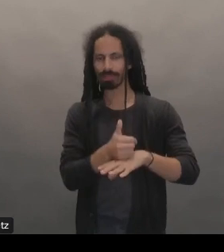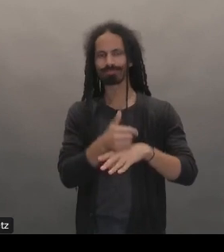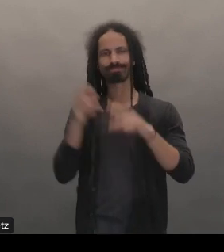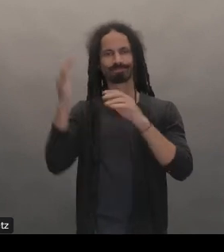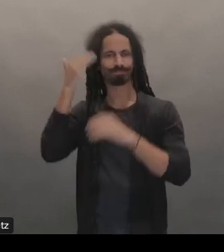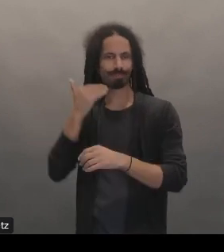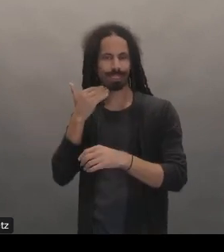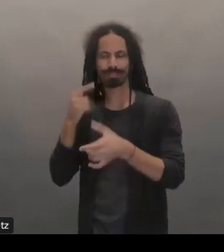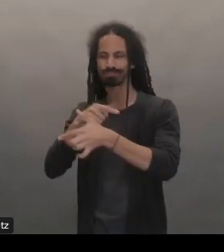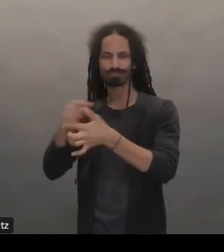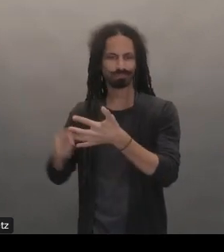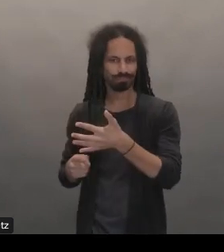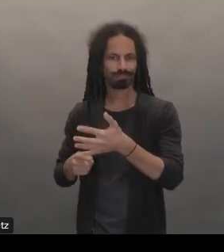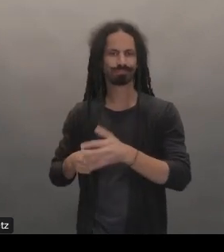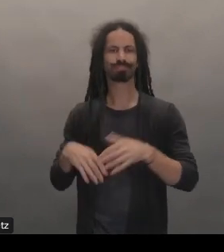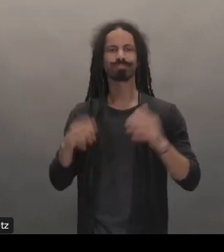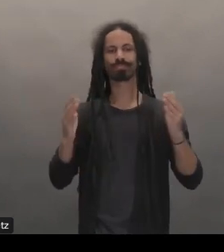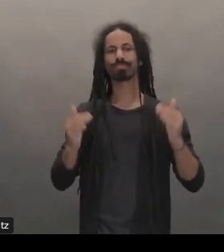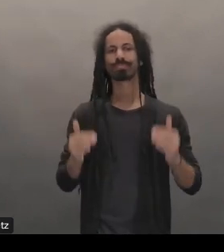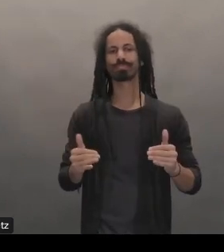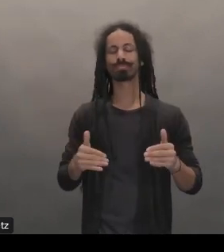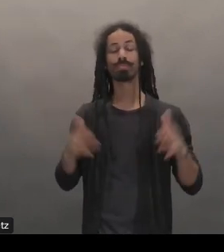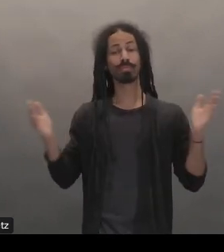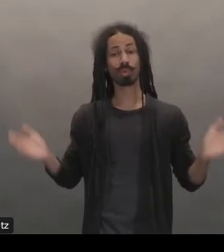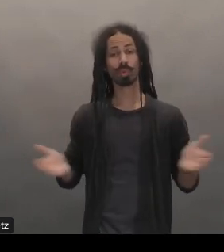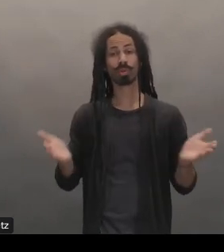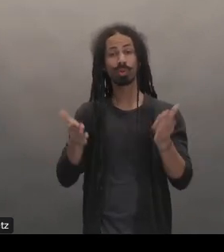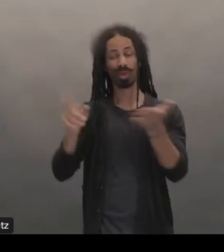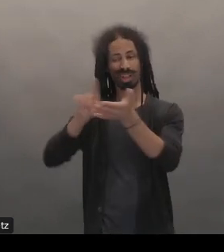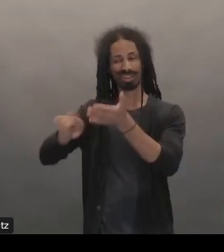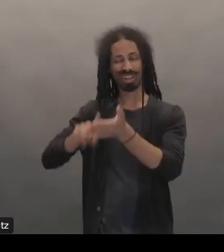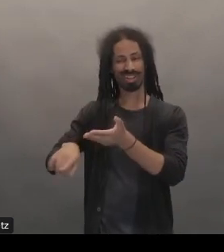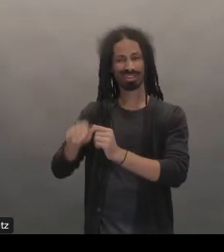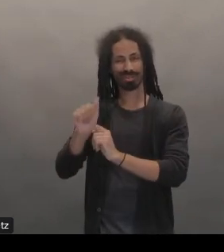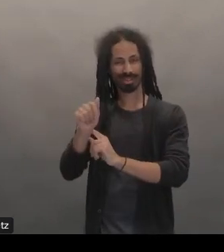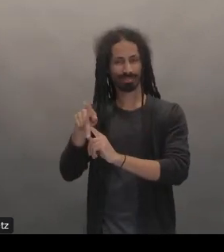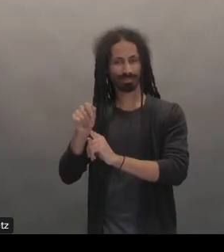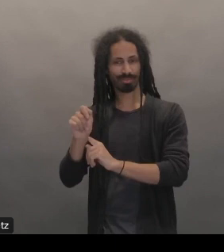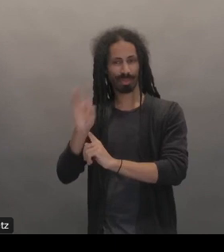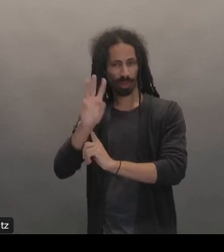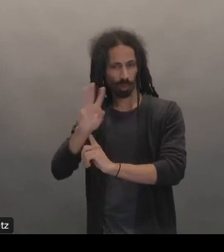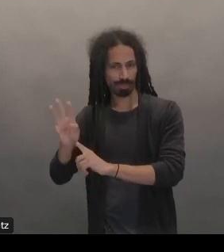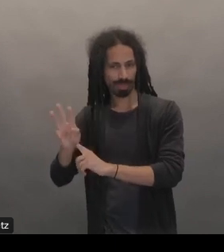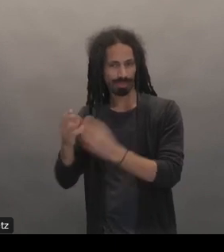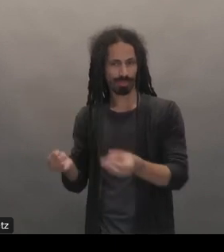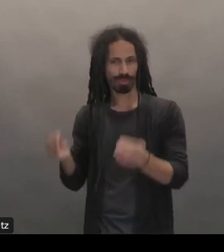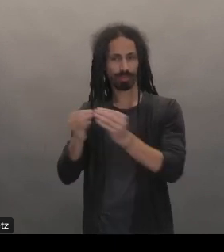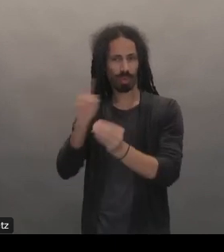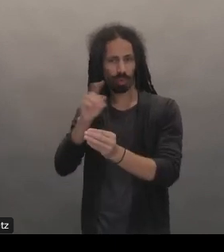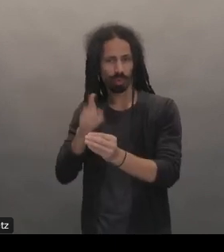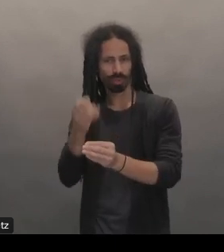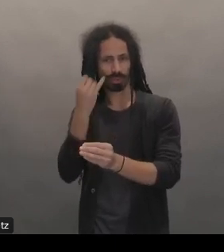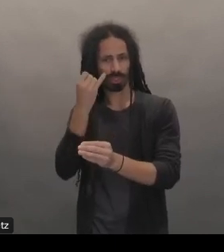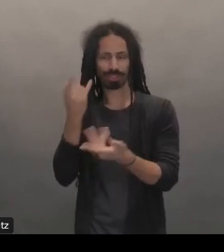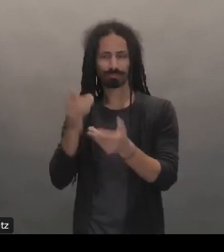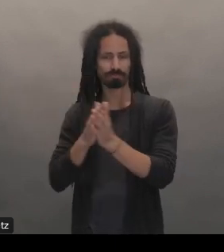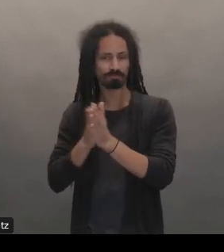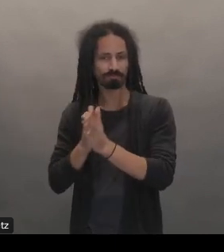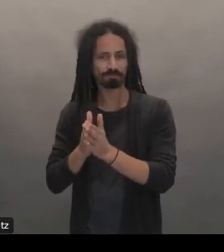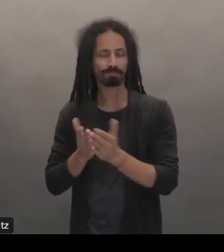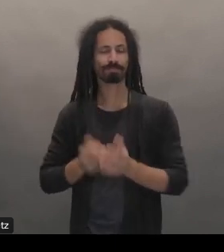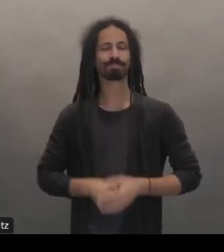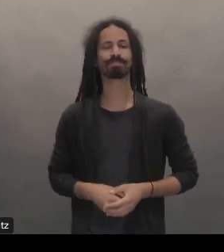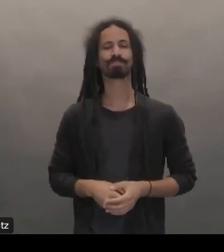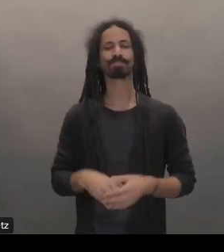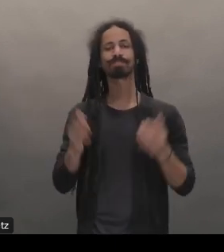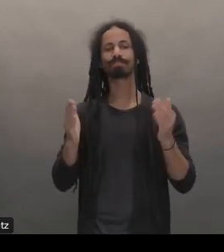more. We encourage you to check out that APA Style website for additional questions as well. And